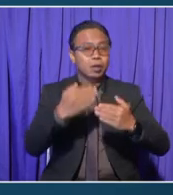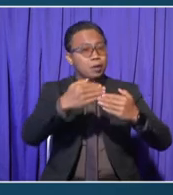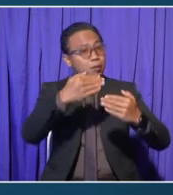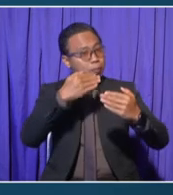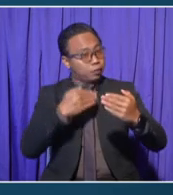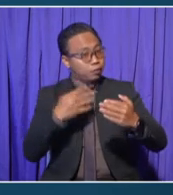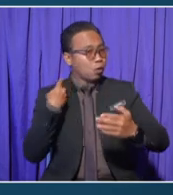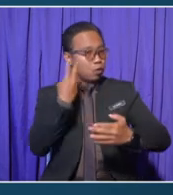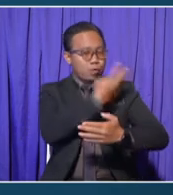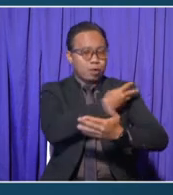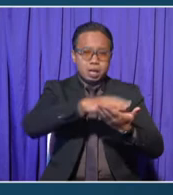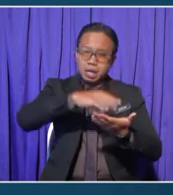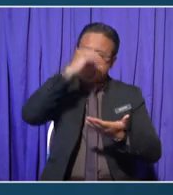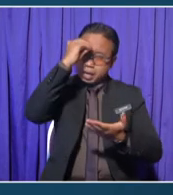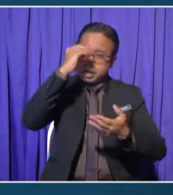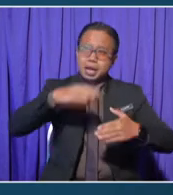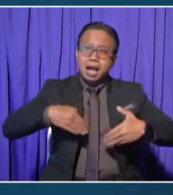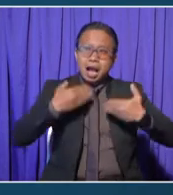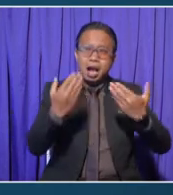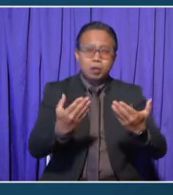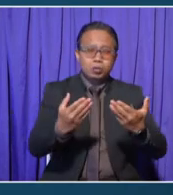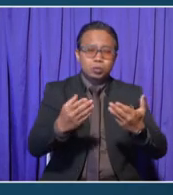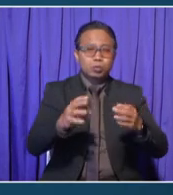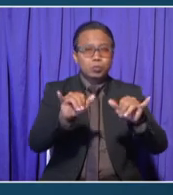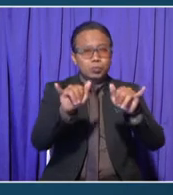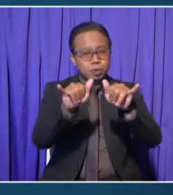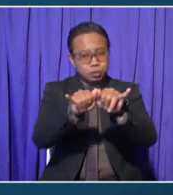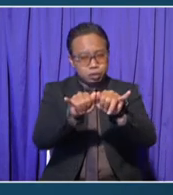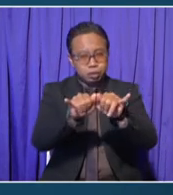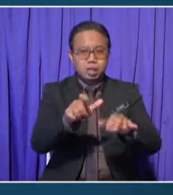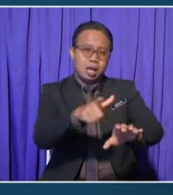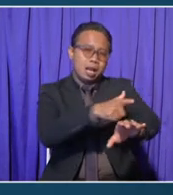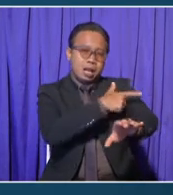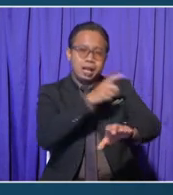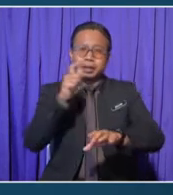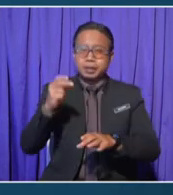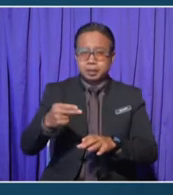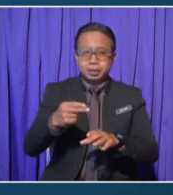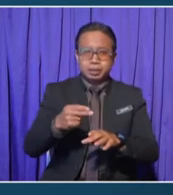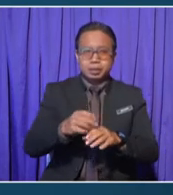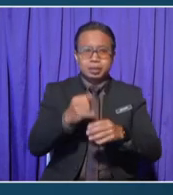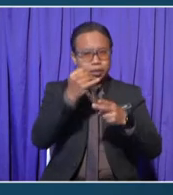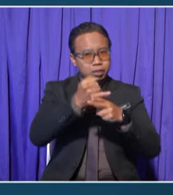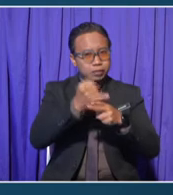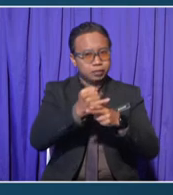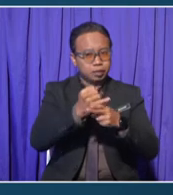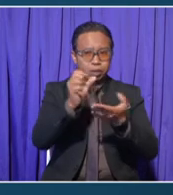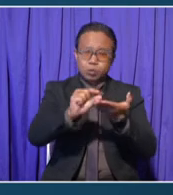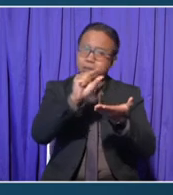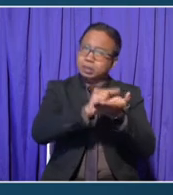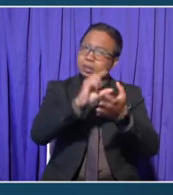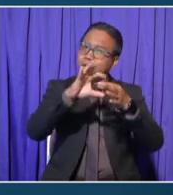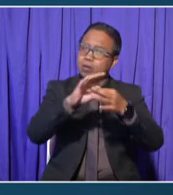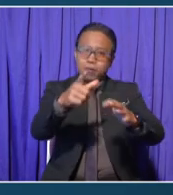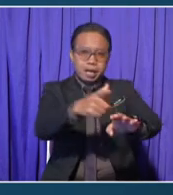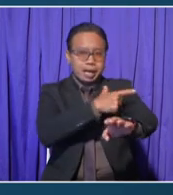Before we learn how to measure length, let's identify some quantities of length